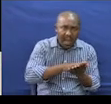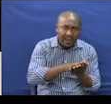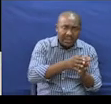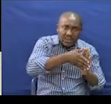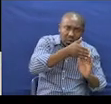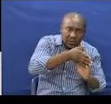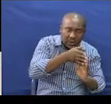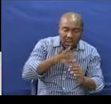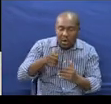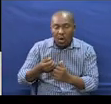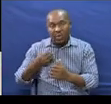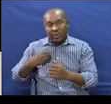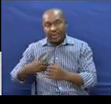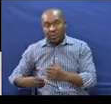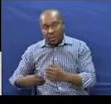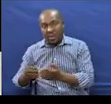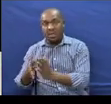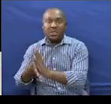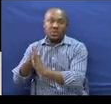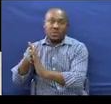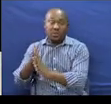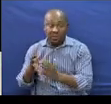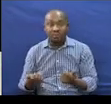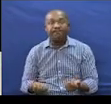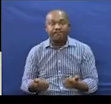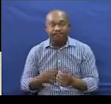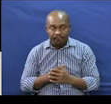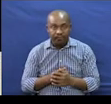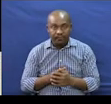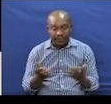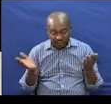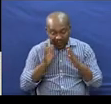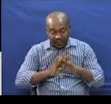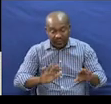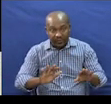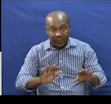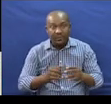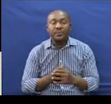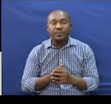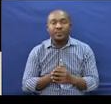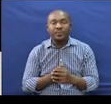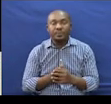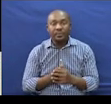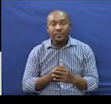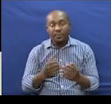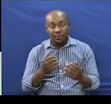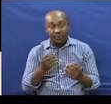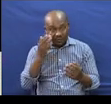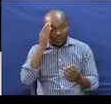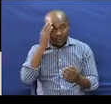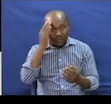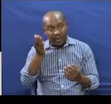can be secondary source. Then, after knowing those population data and their source, whether it is